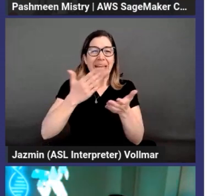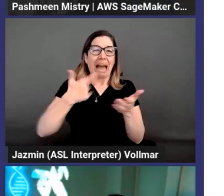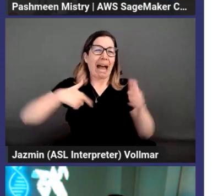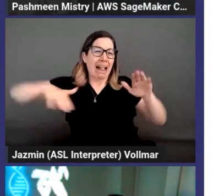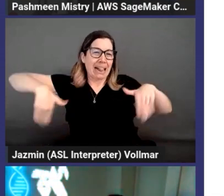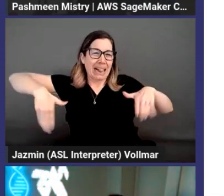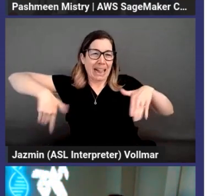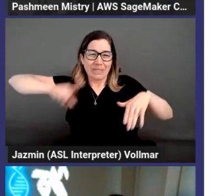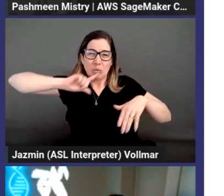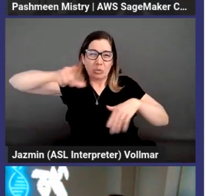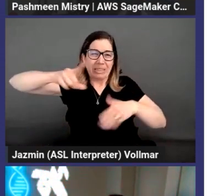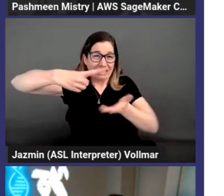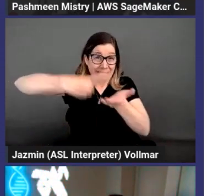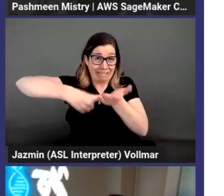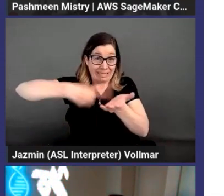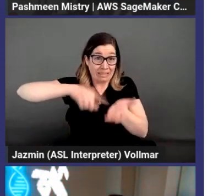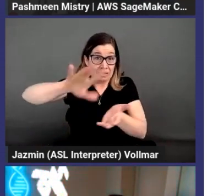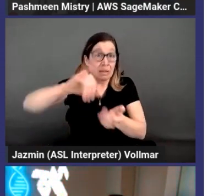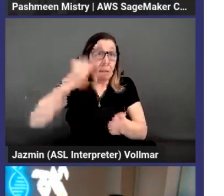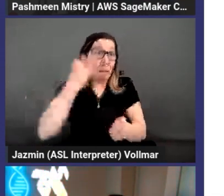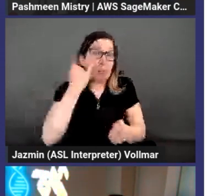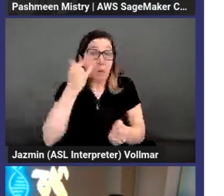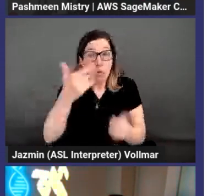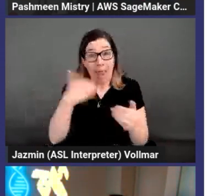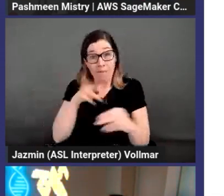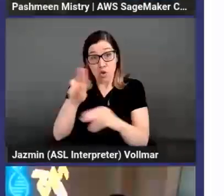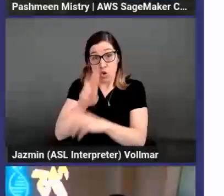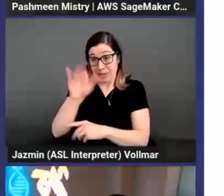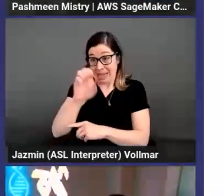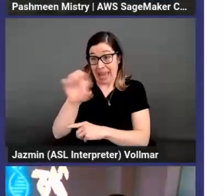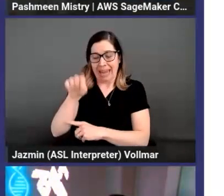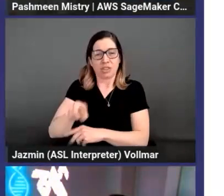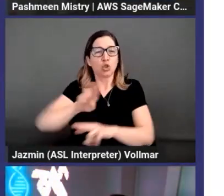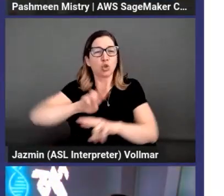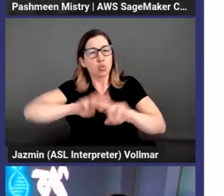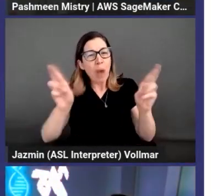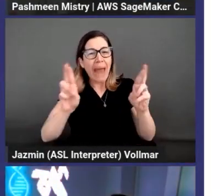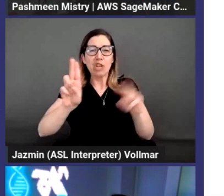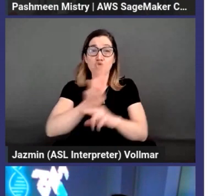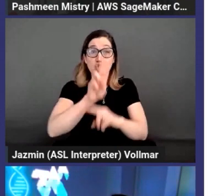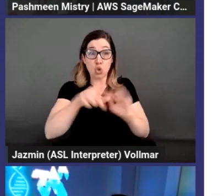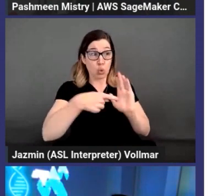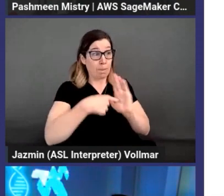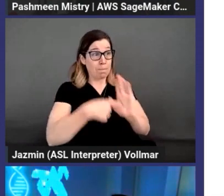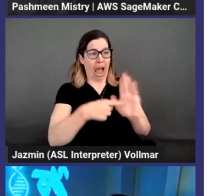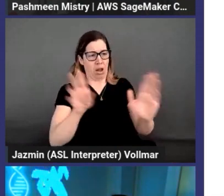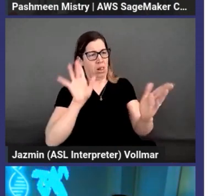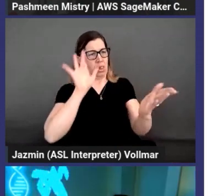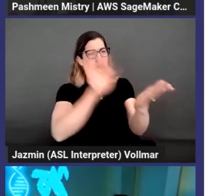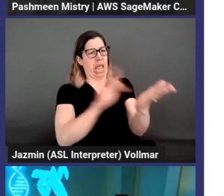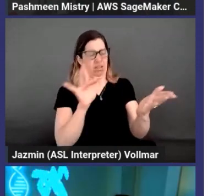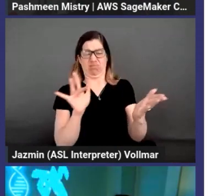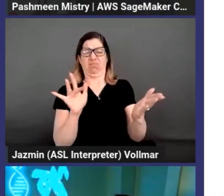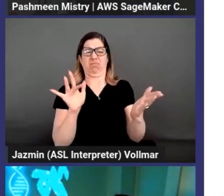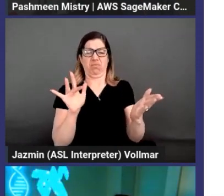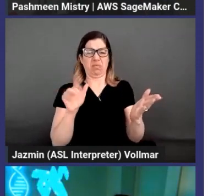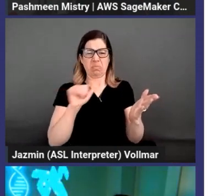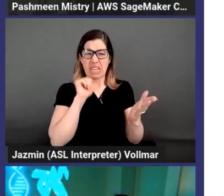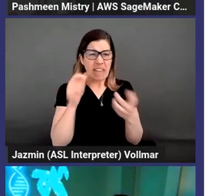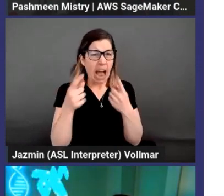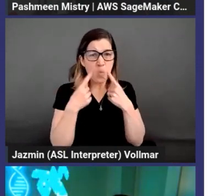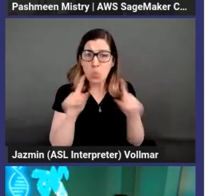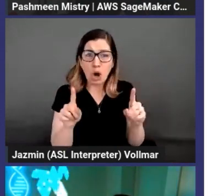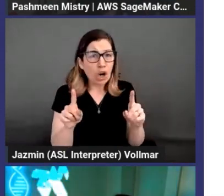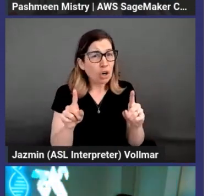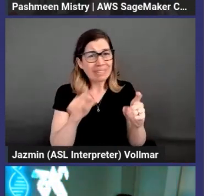a use case where these ready-to-use models, do not work because it's so specific to your business, right? Let's